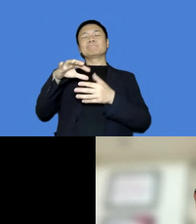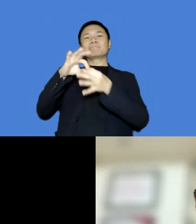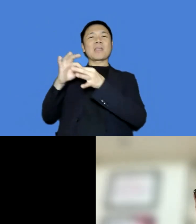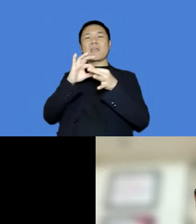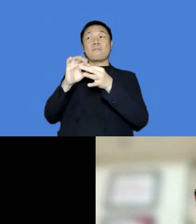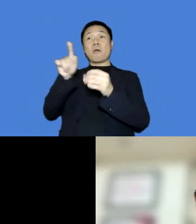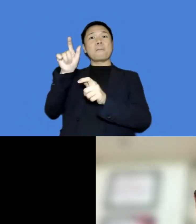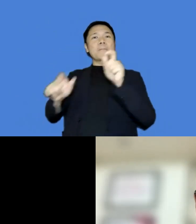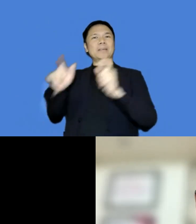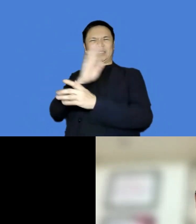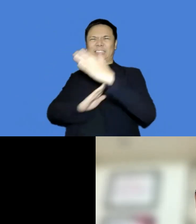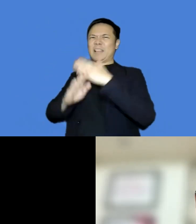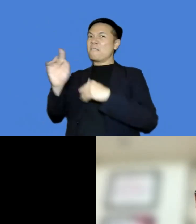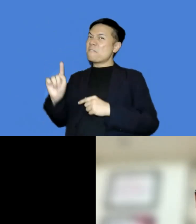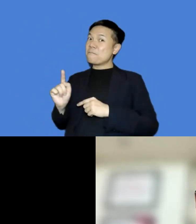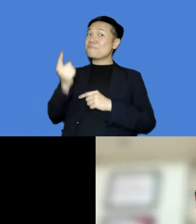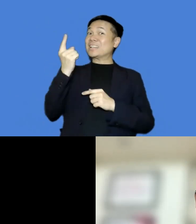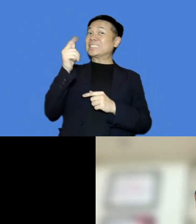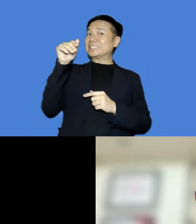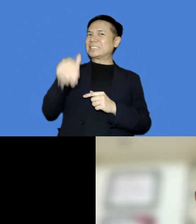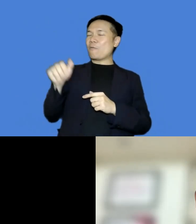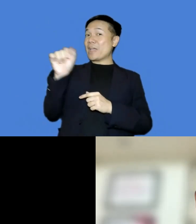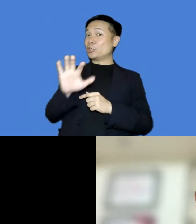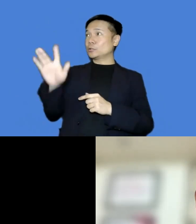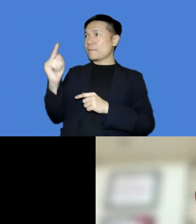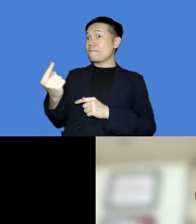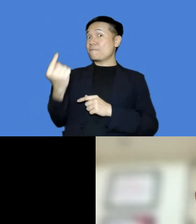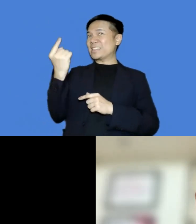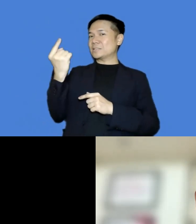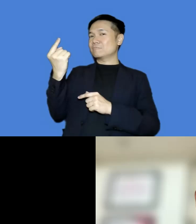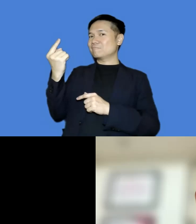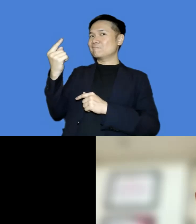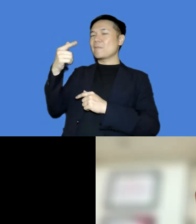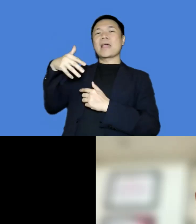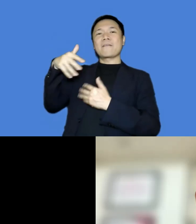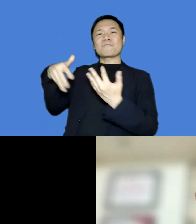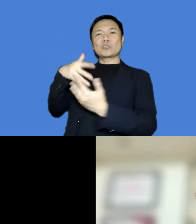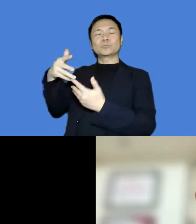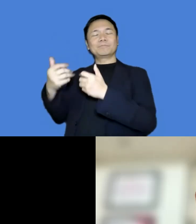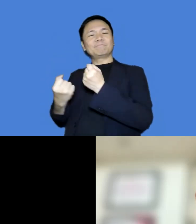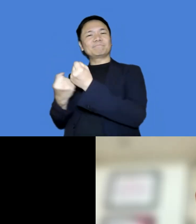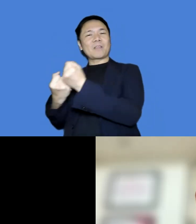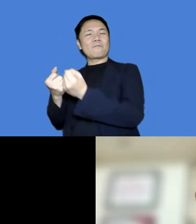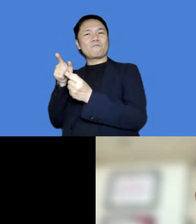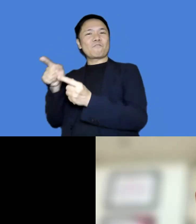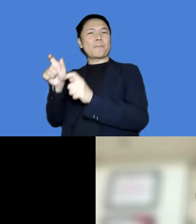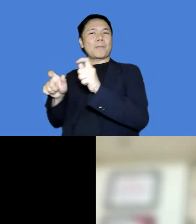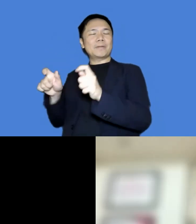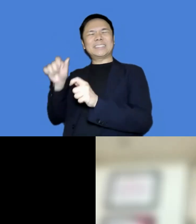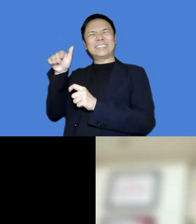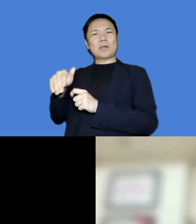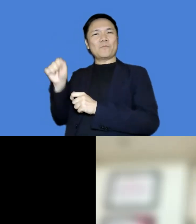first in South Asia. His 2022